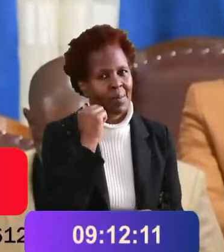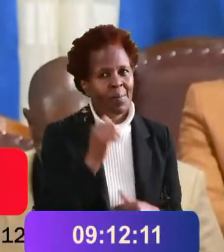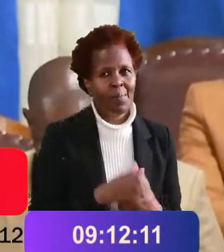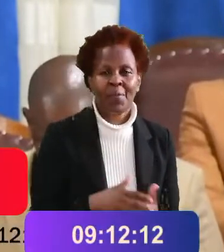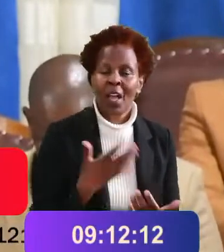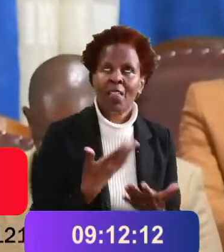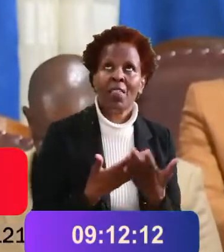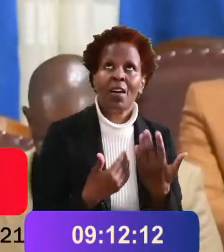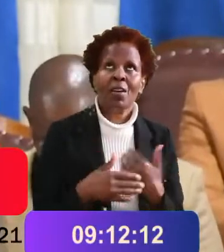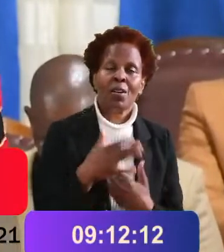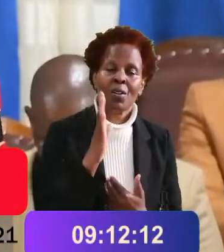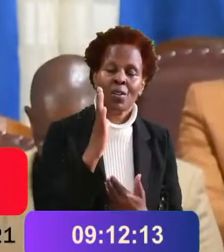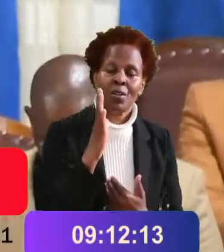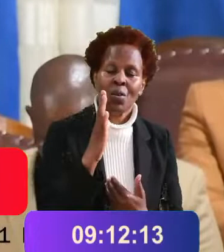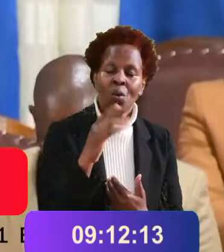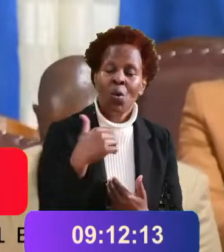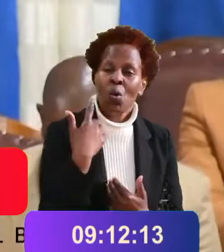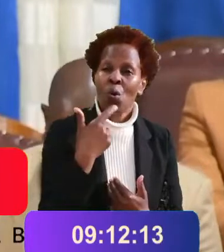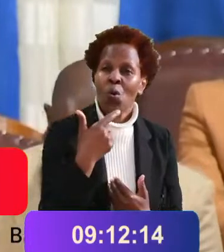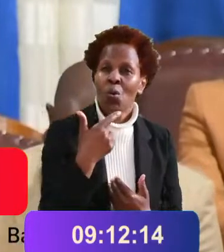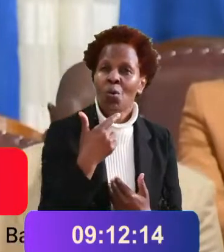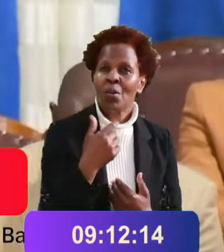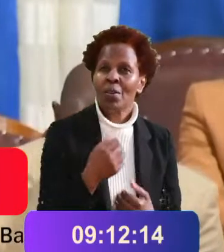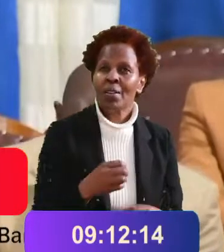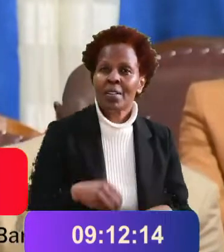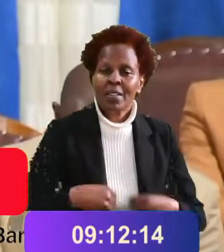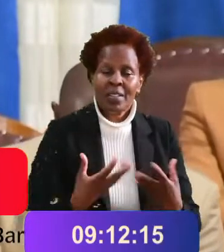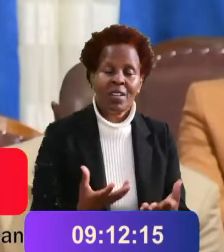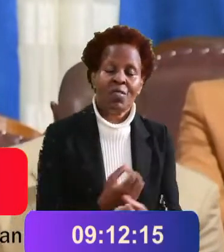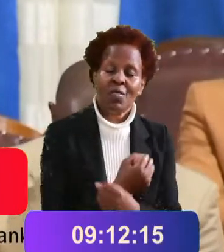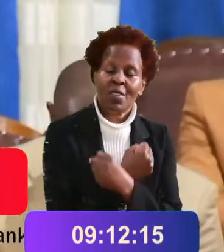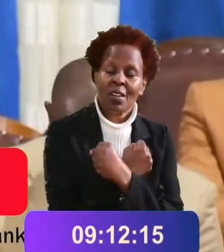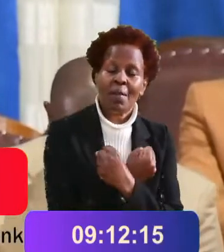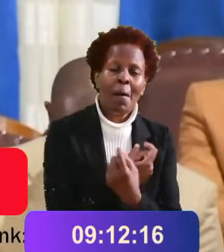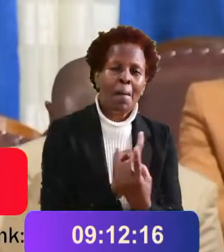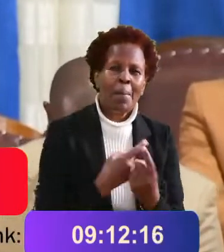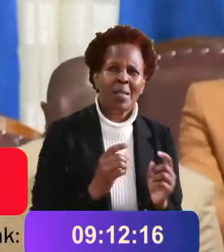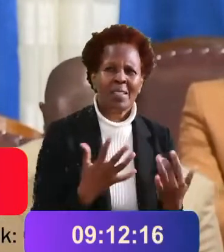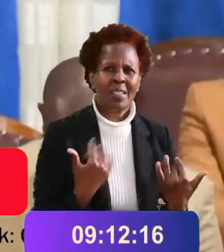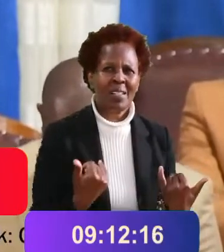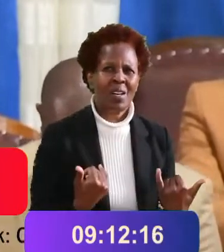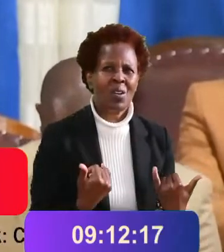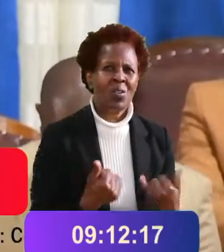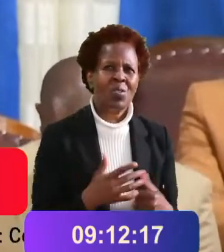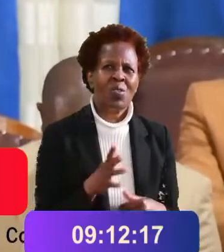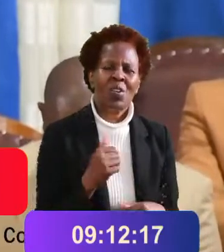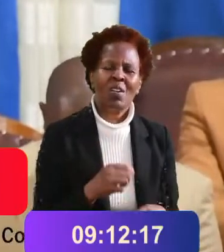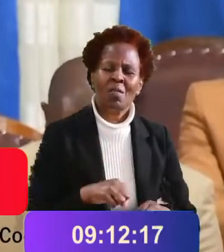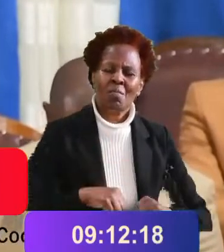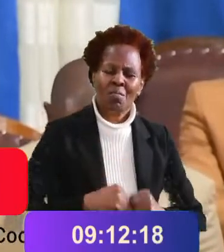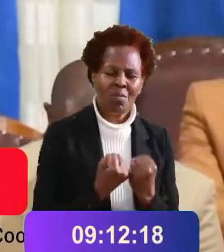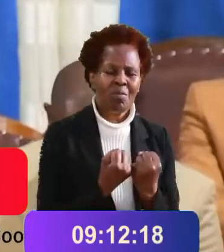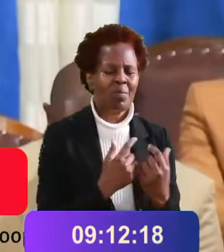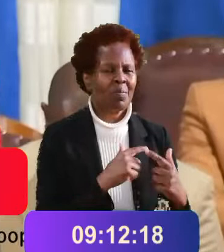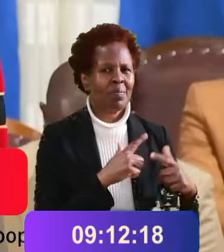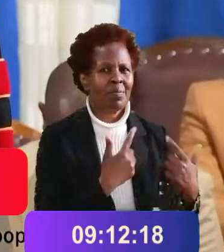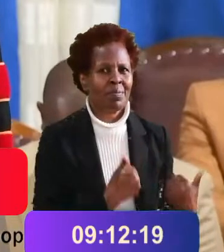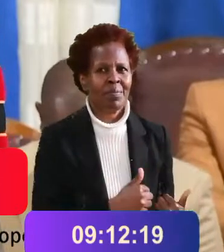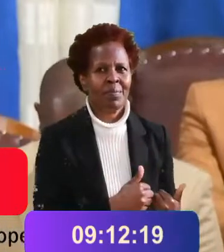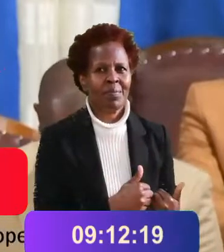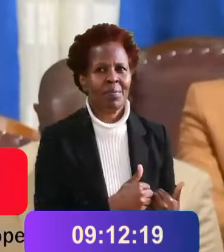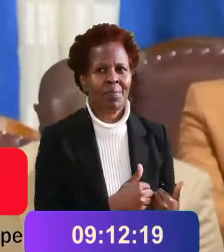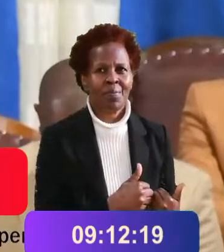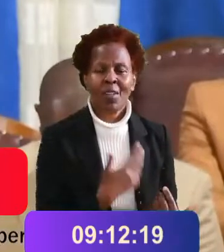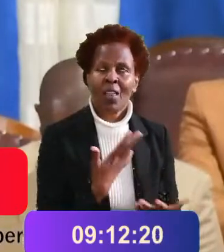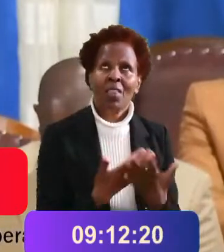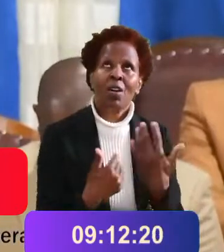Thank God, who is the author of love, yet right now you are dealing with a broken heart.